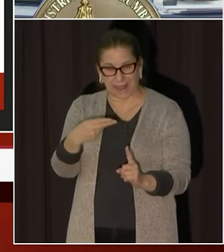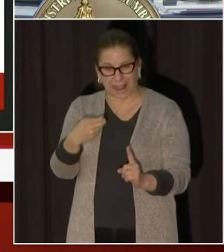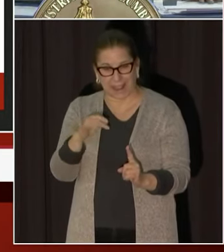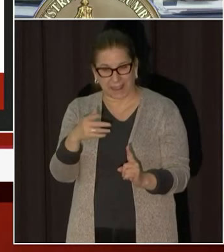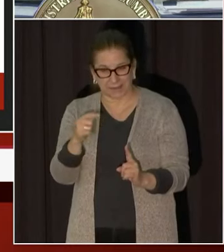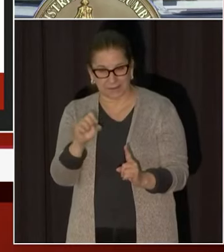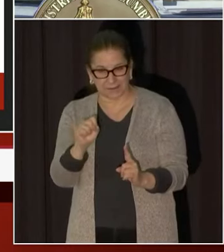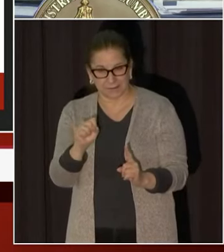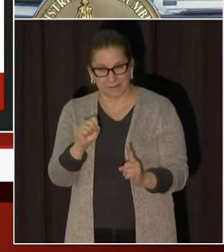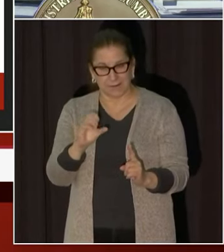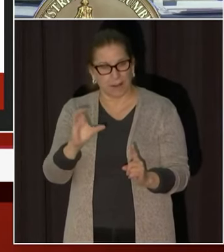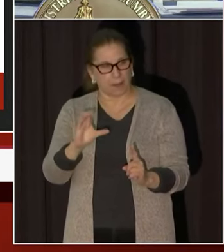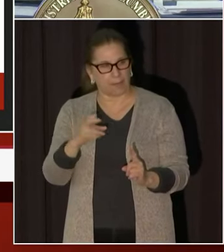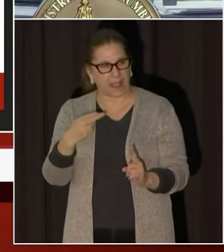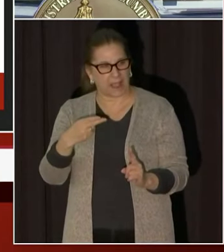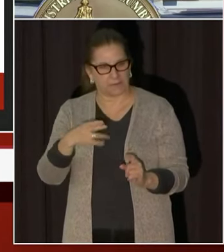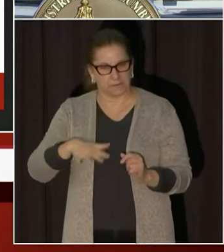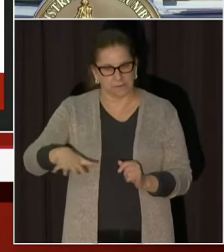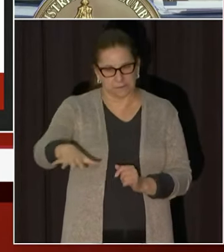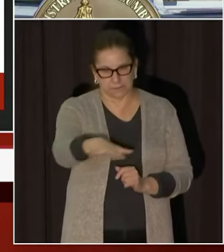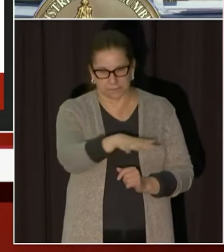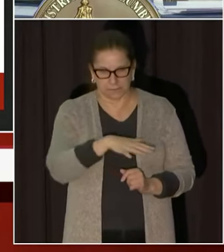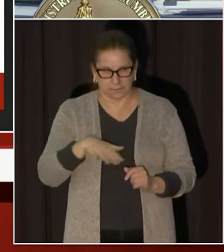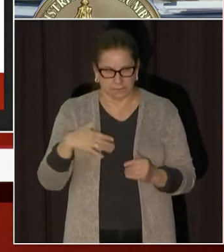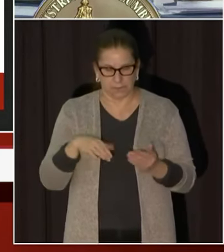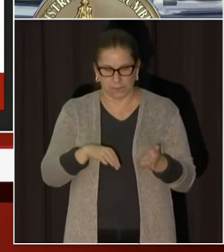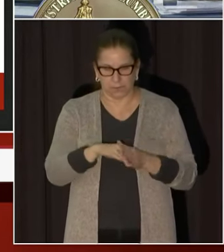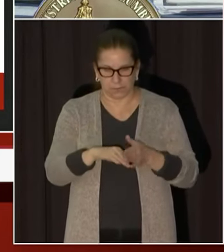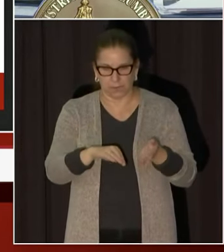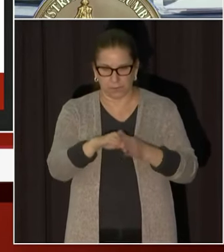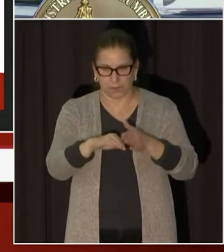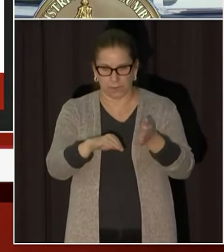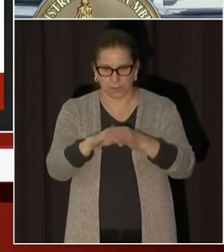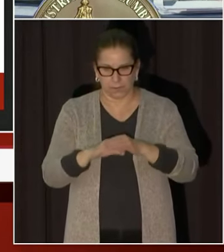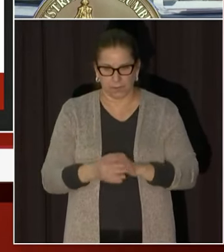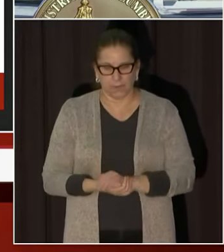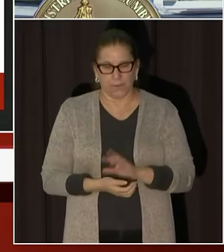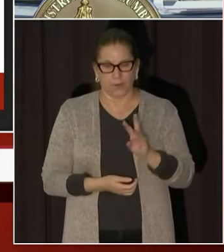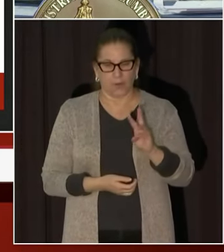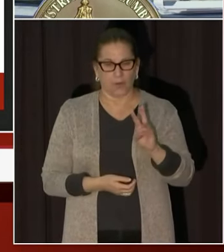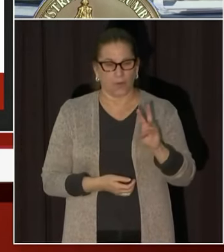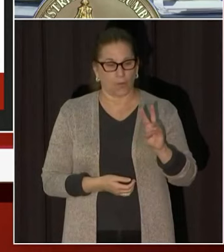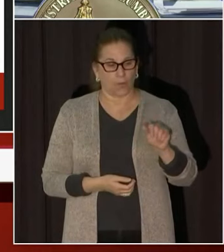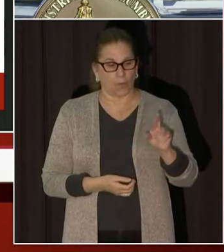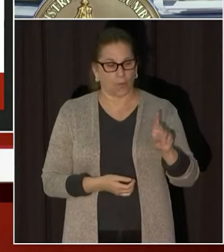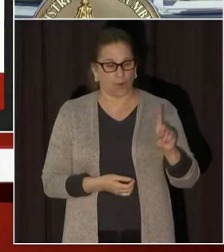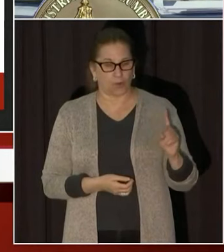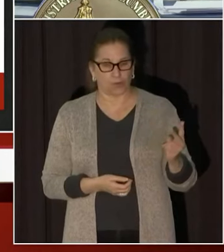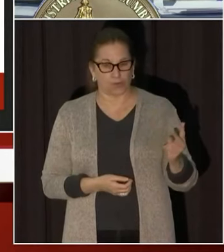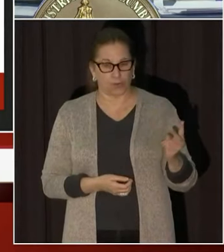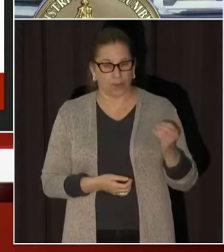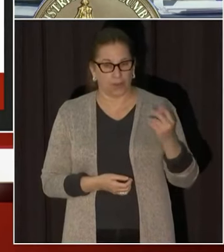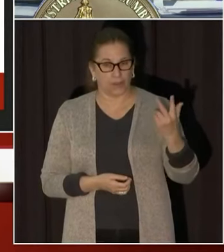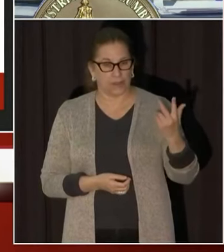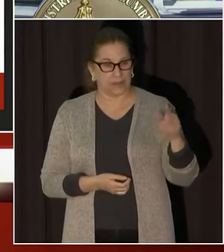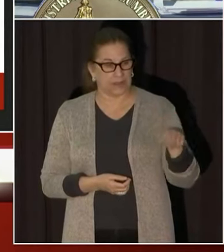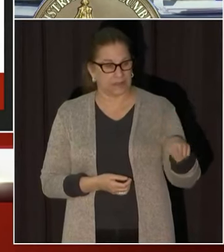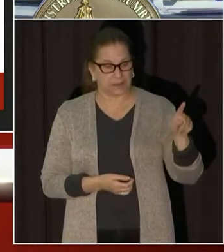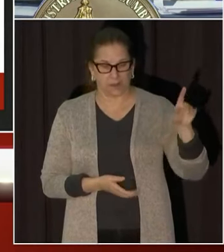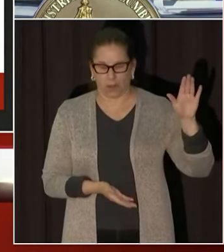little bit more about that. Wards 2 and 3 continue to have the lowest rates of infection in the city.